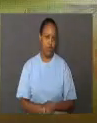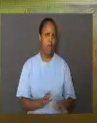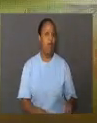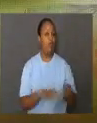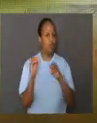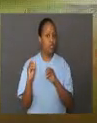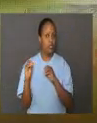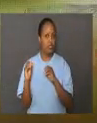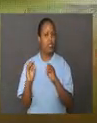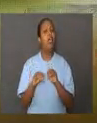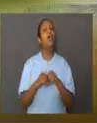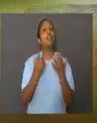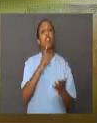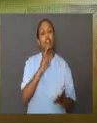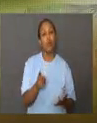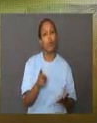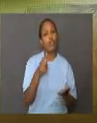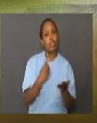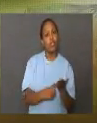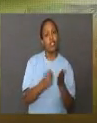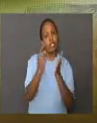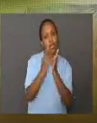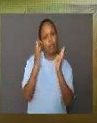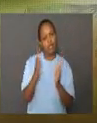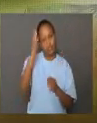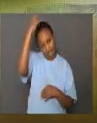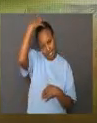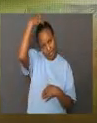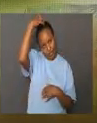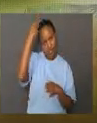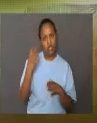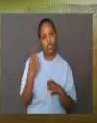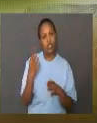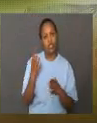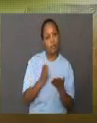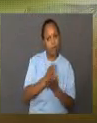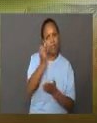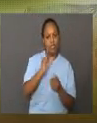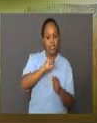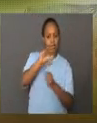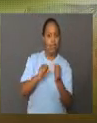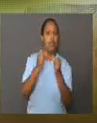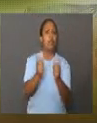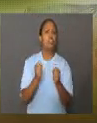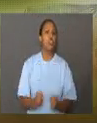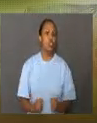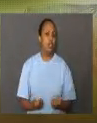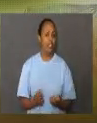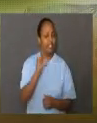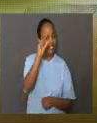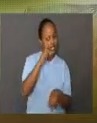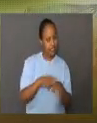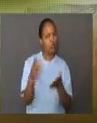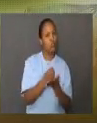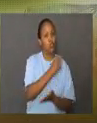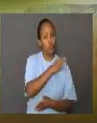Students, how can you exercise your constitutional rights while being tolerant? Take a few minutes to